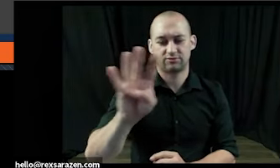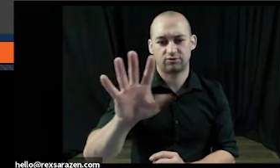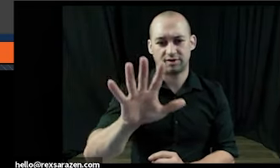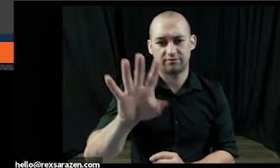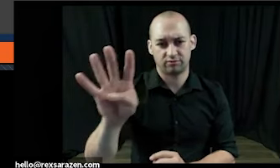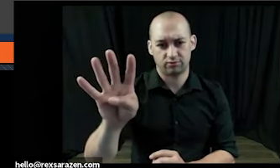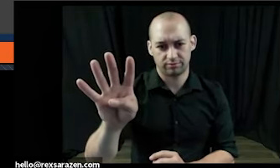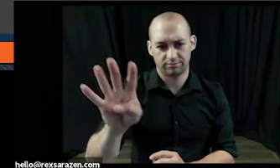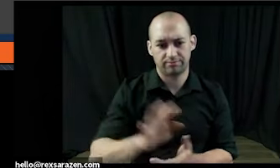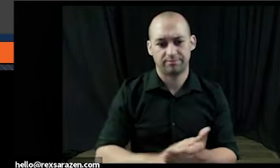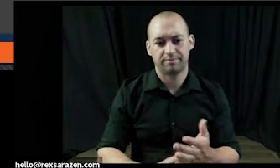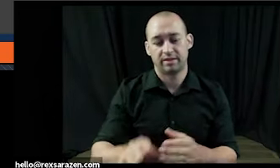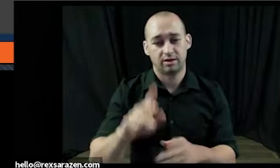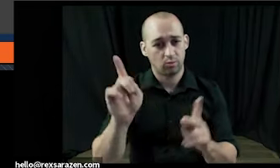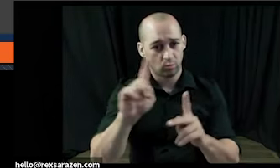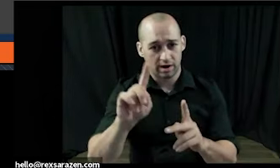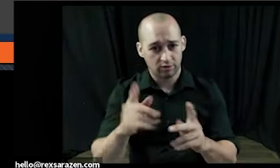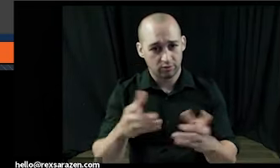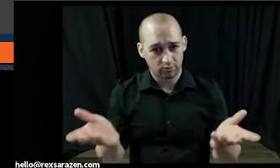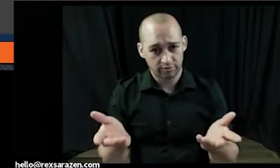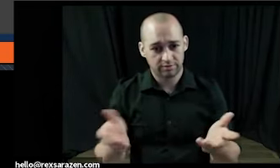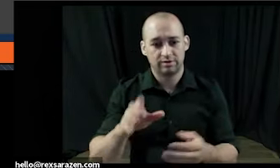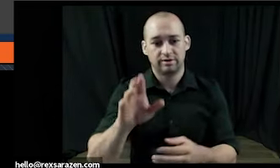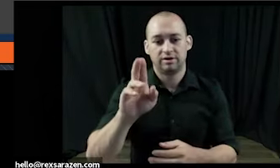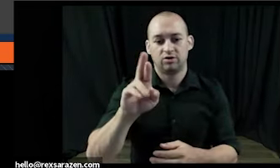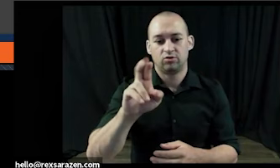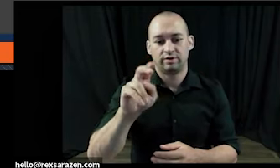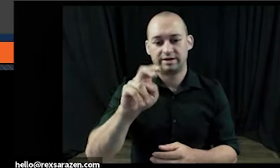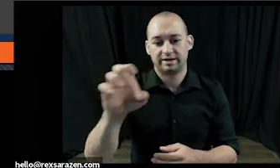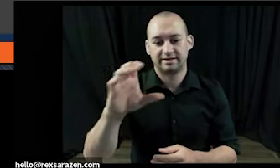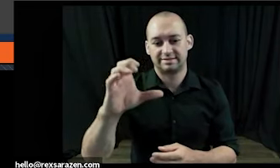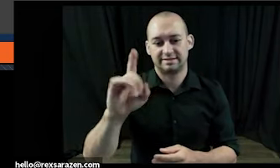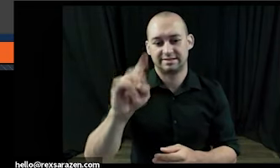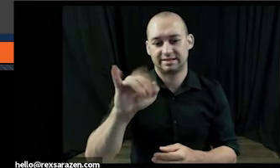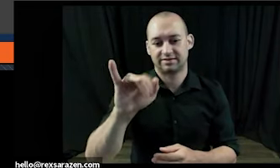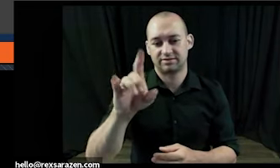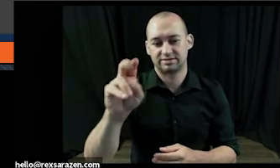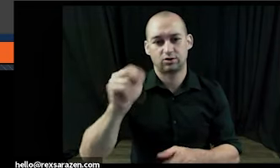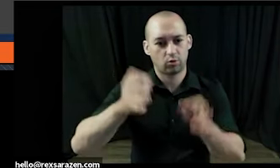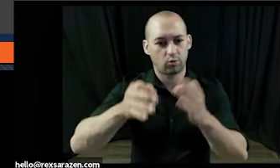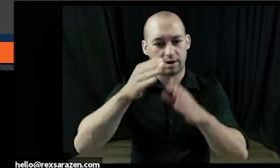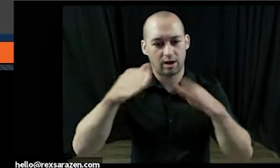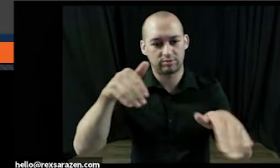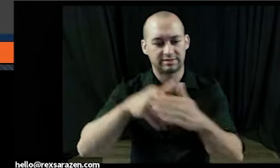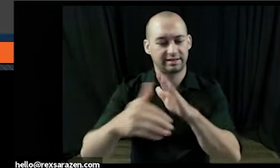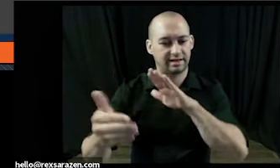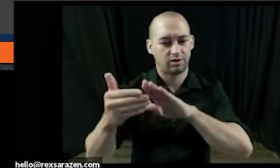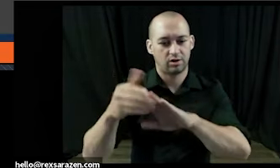1-800-834-6454. We're located at the Renee C. Davidson Courthouse in downtown Oakland. Our physical address